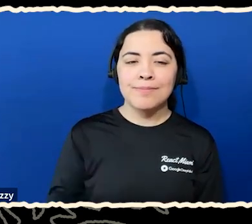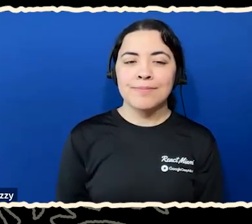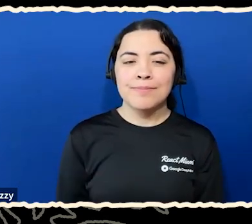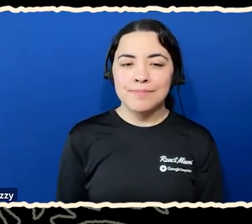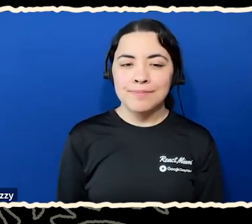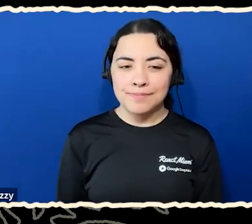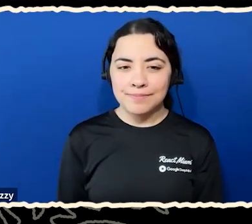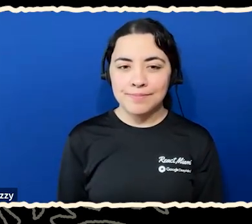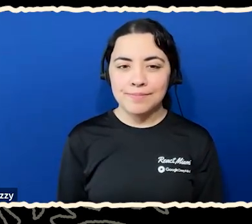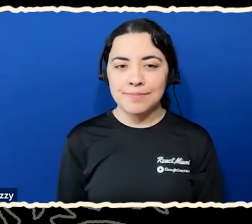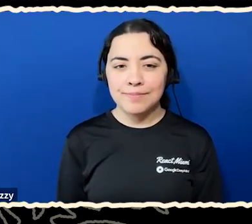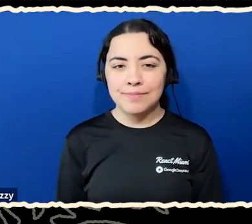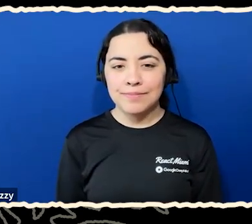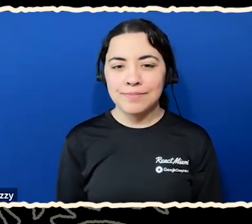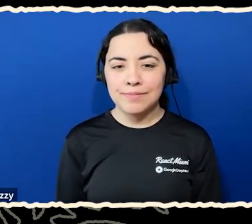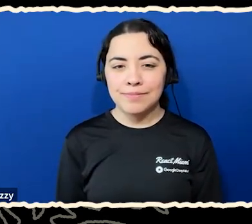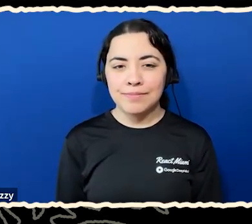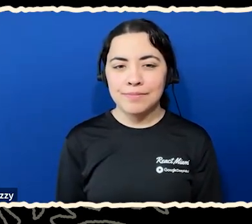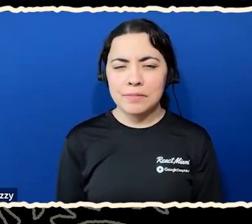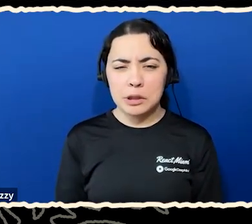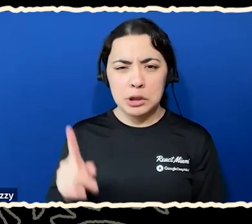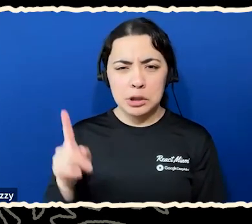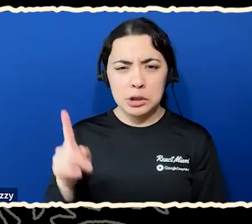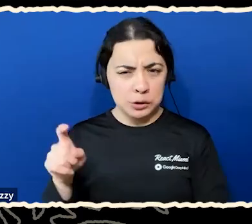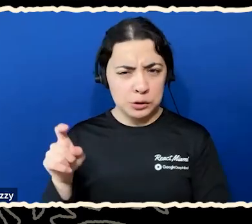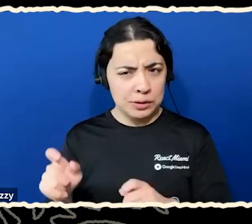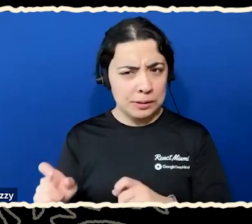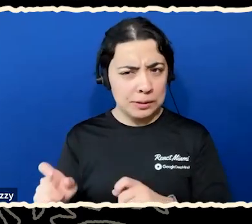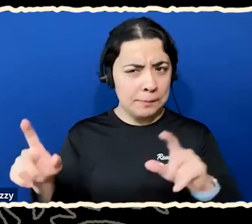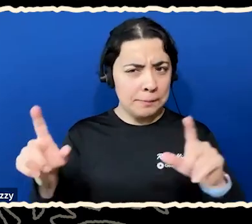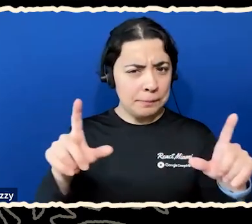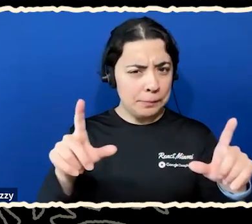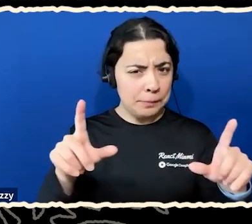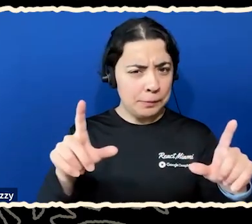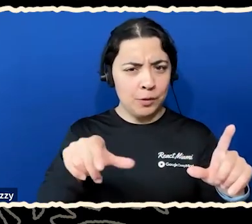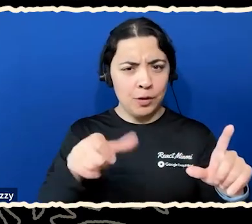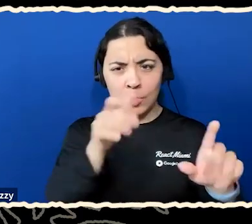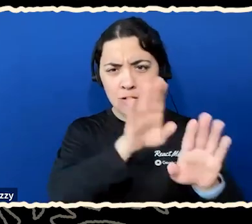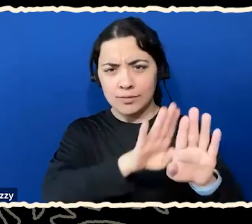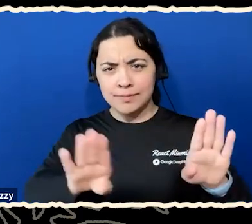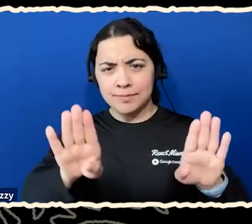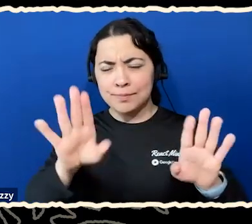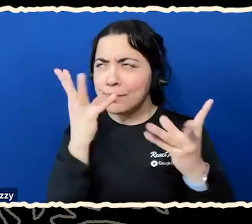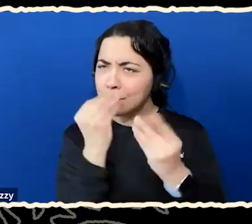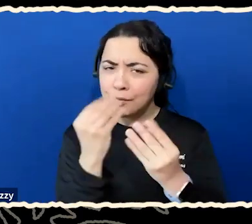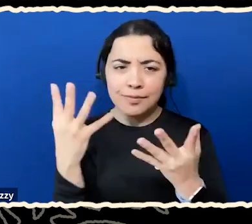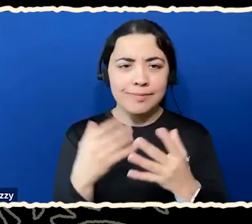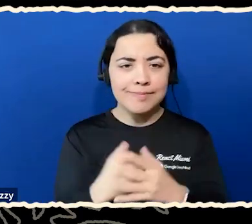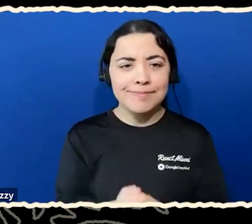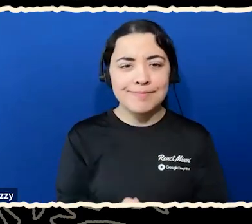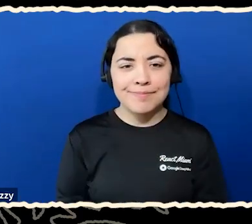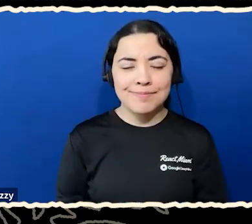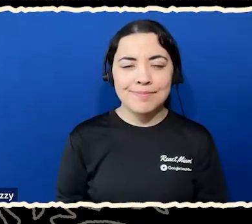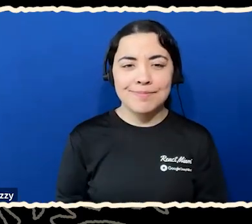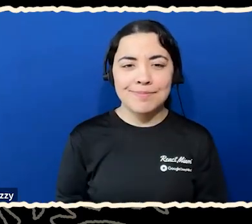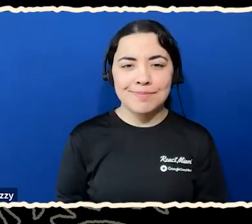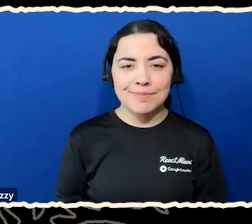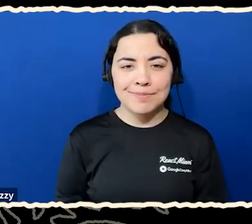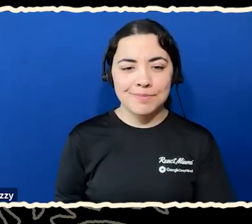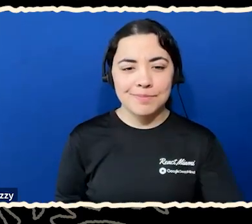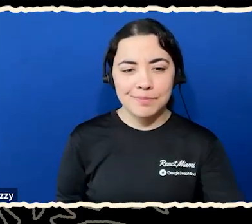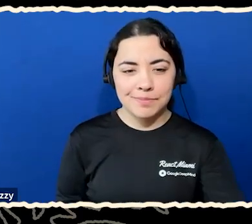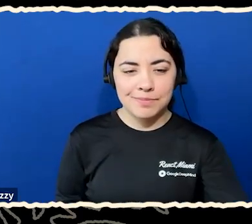And it should, as it settles, appear on the other side. Beautiful. Let's do. And it should also